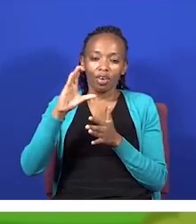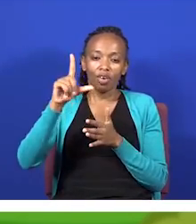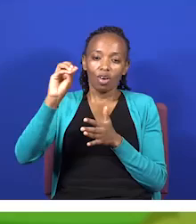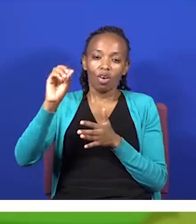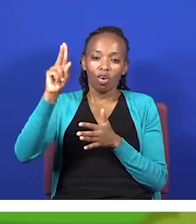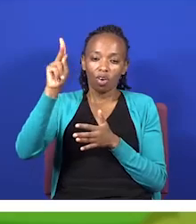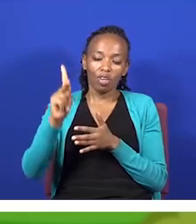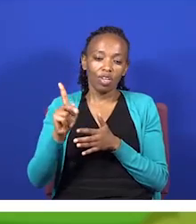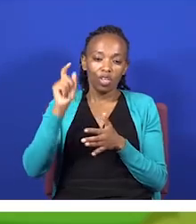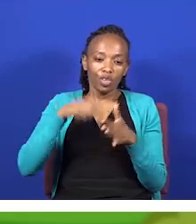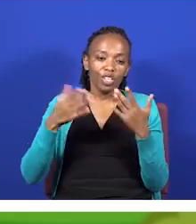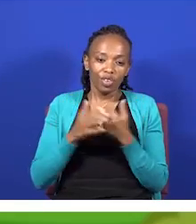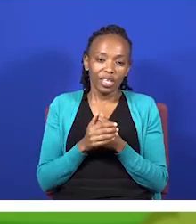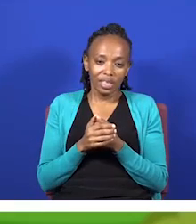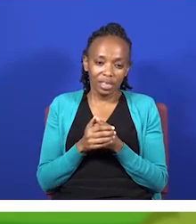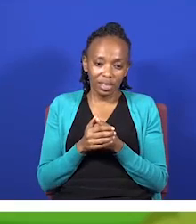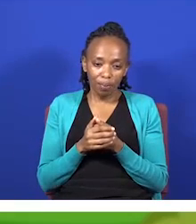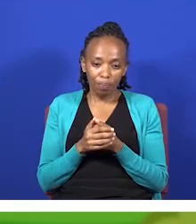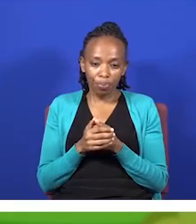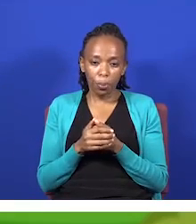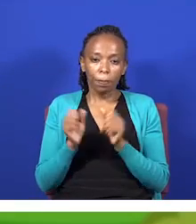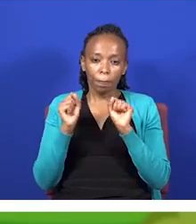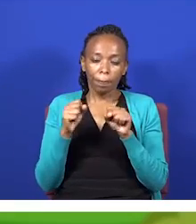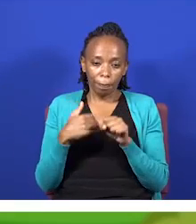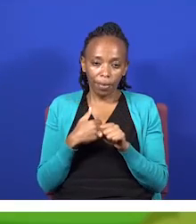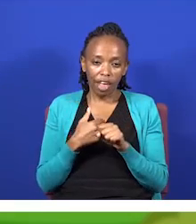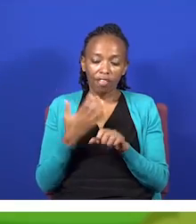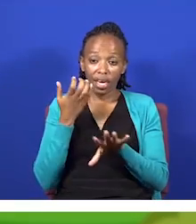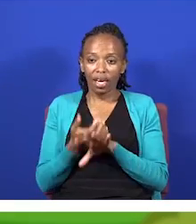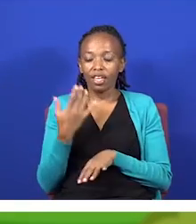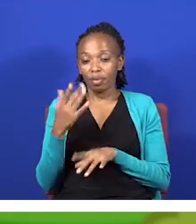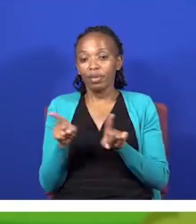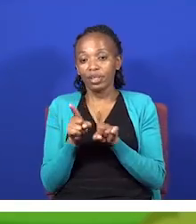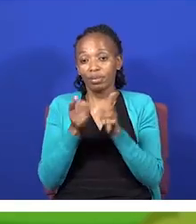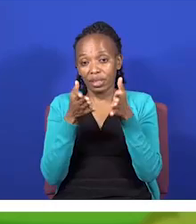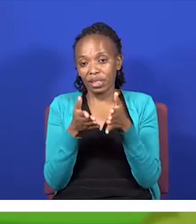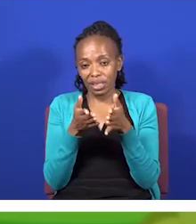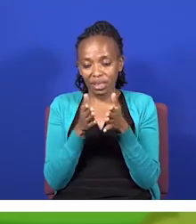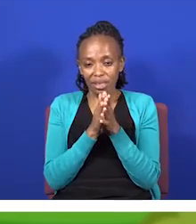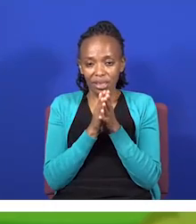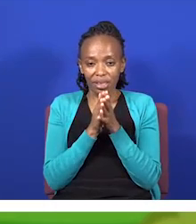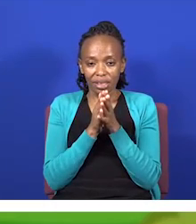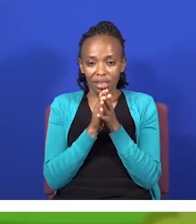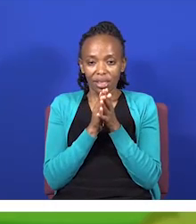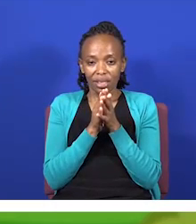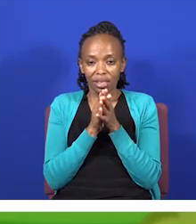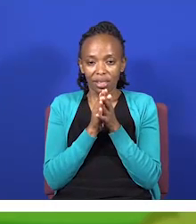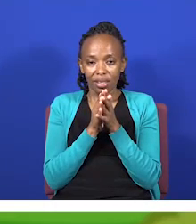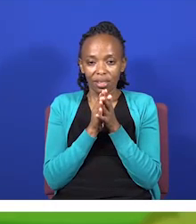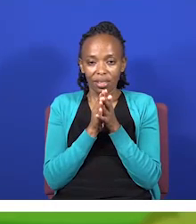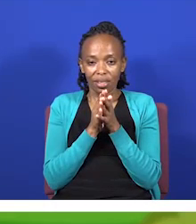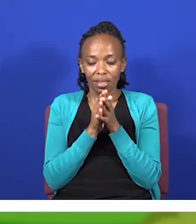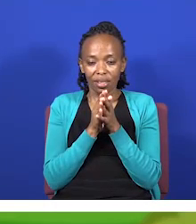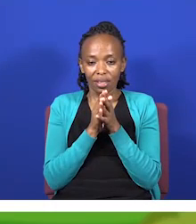you need is a cardboard. You can have a manila paper like this. Cardboard. It's wrapped up